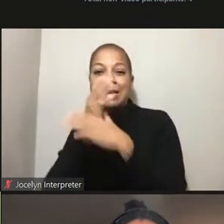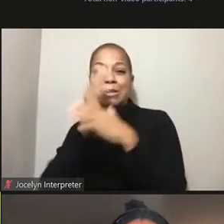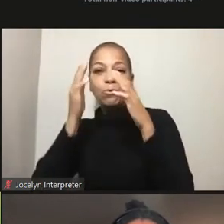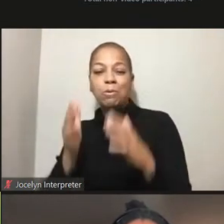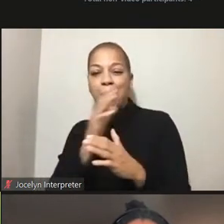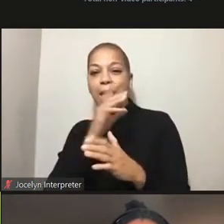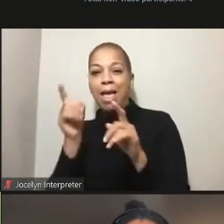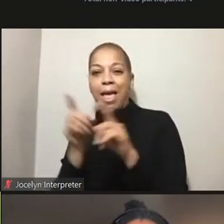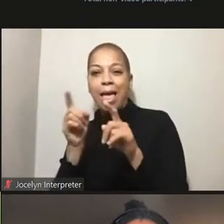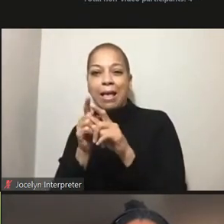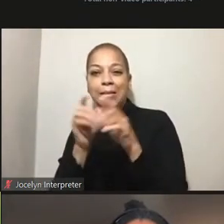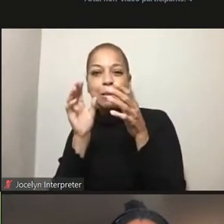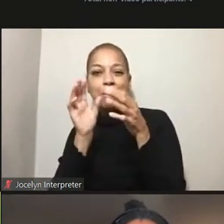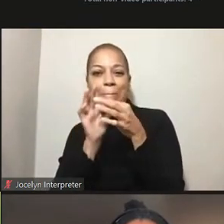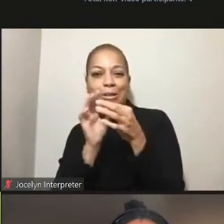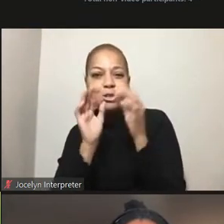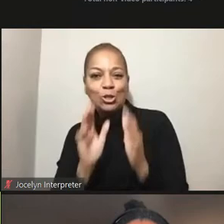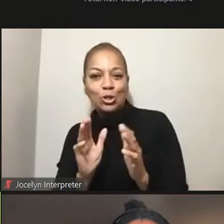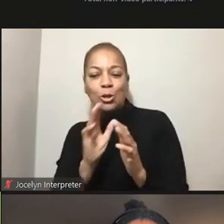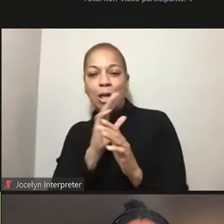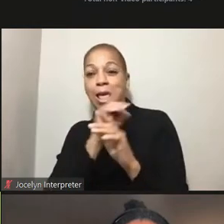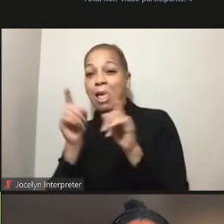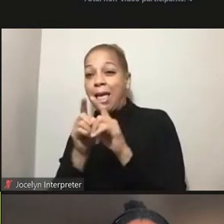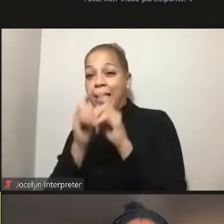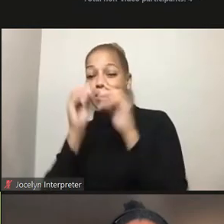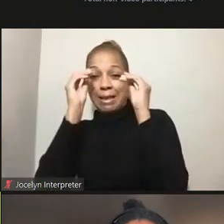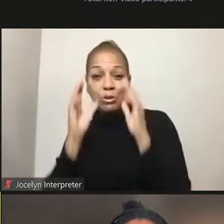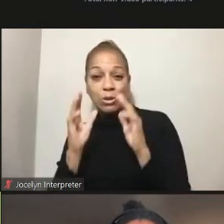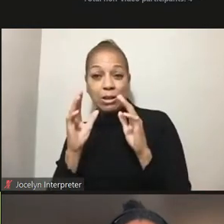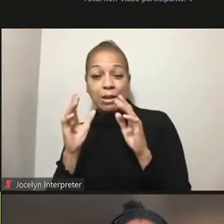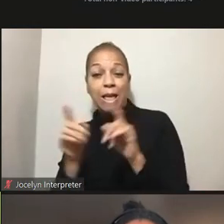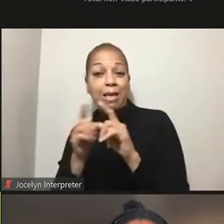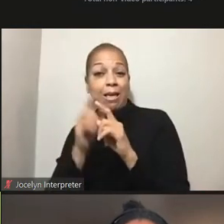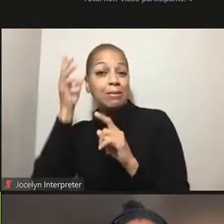messenger, as educator, as parent even.